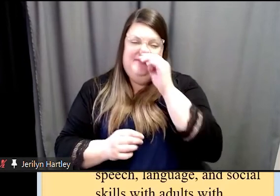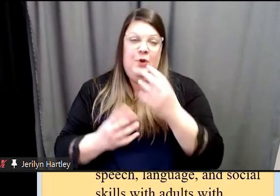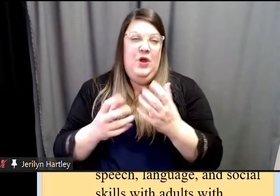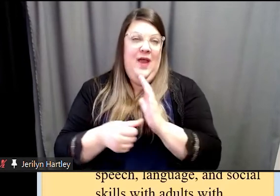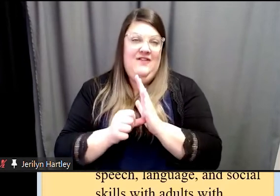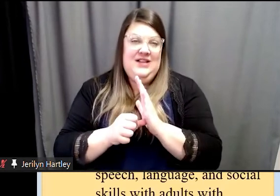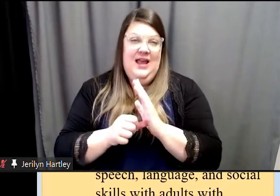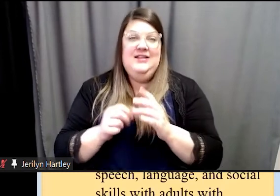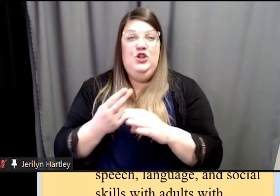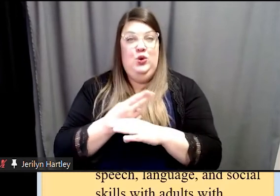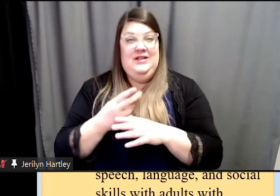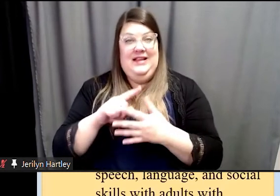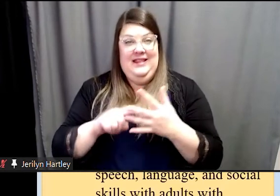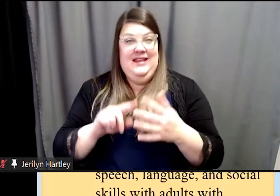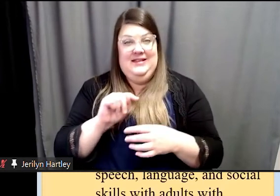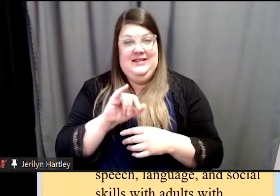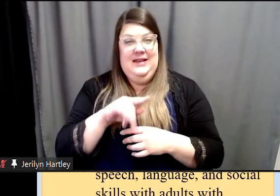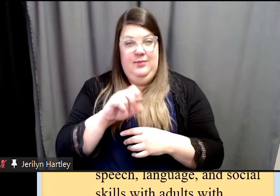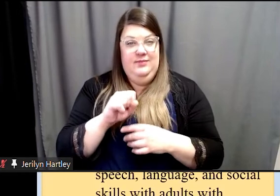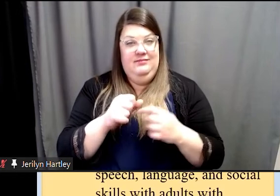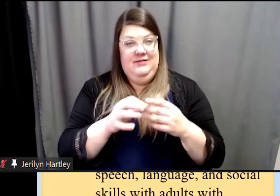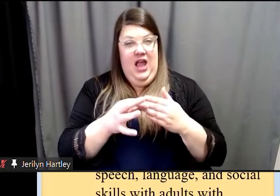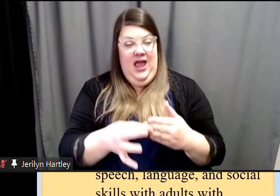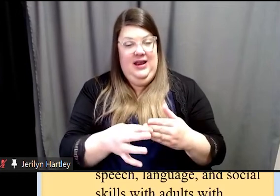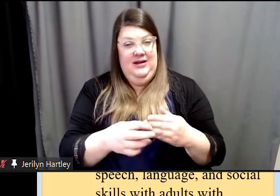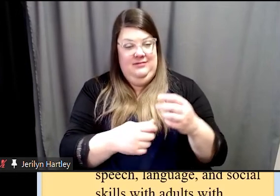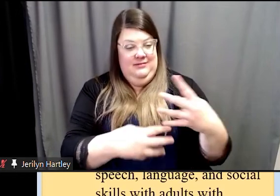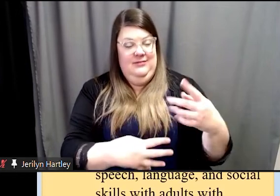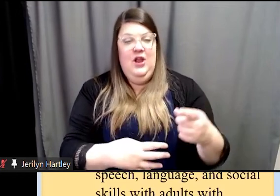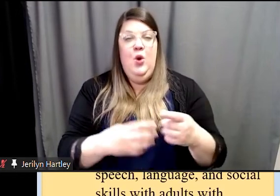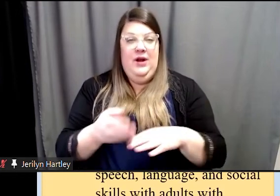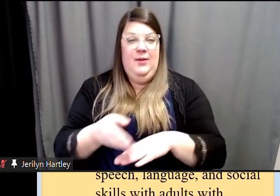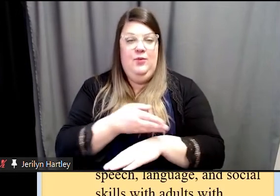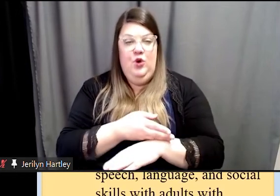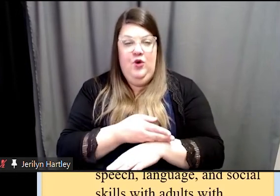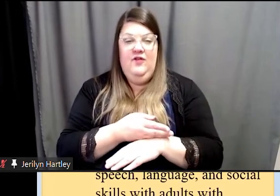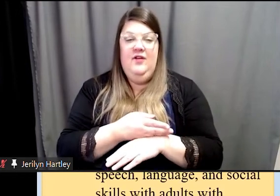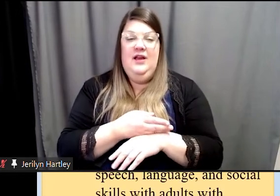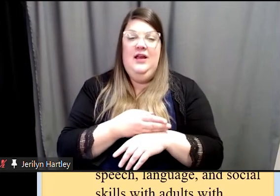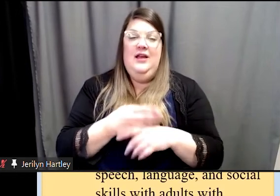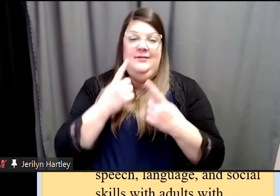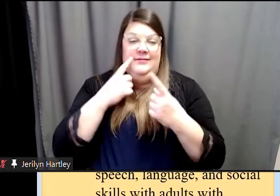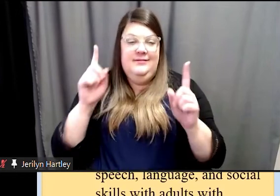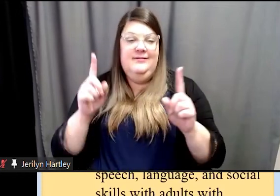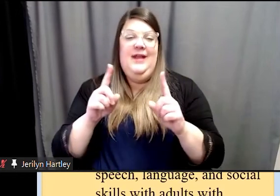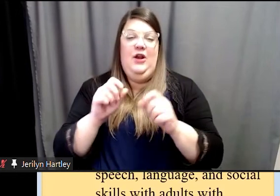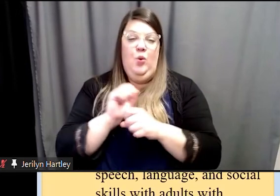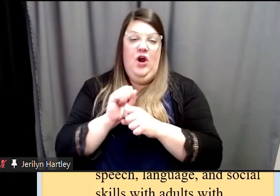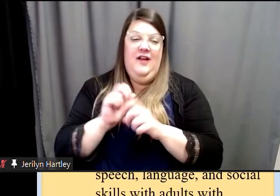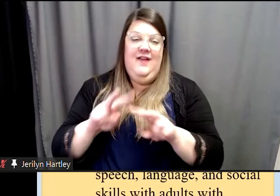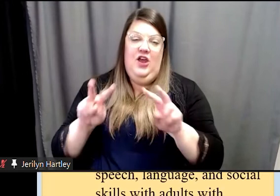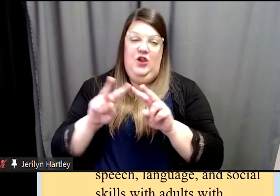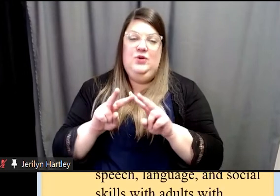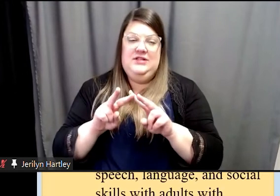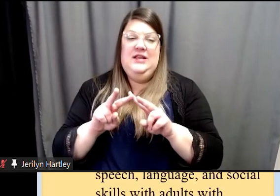that utilizing this tip guide would improve the versatility of work values and hard skills that SLPs have. And